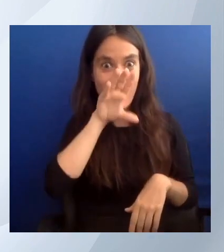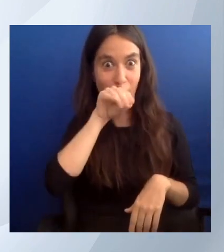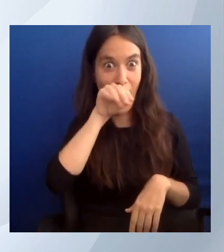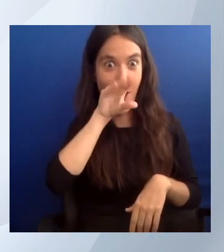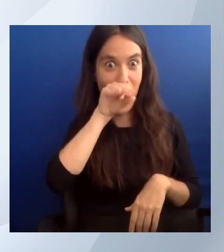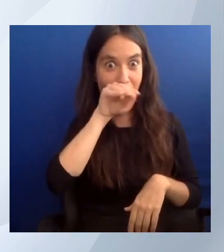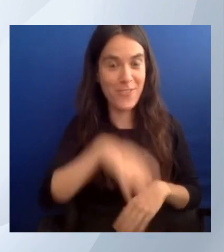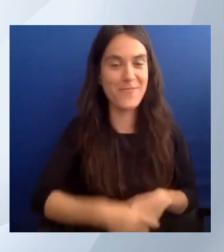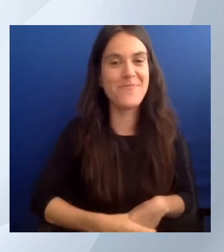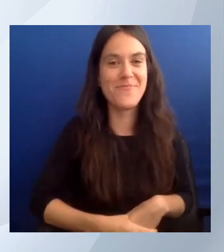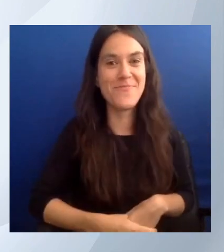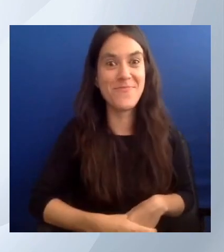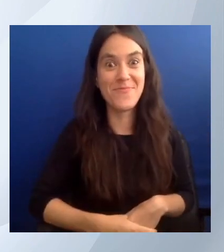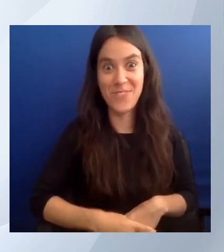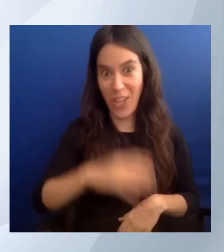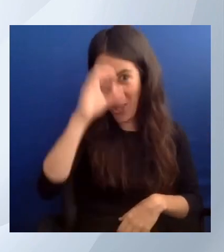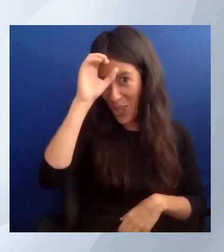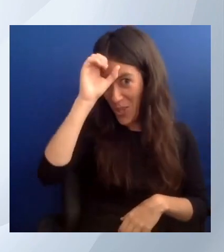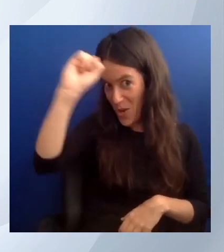unicorn,